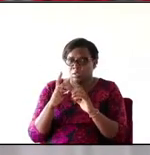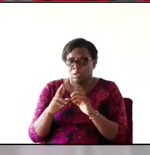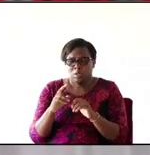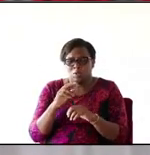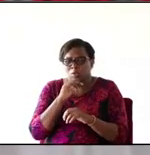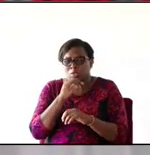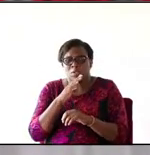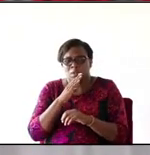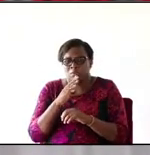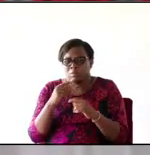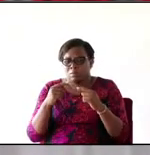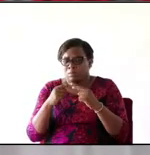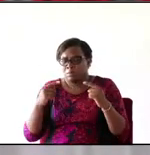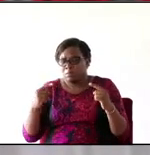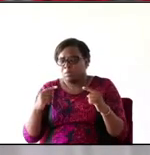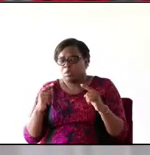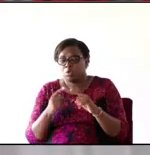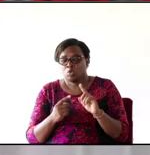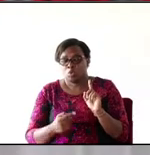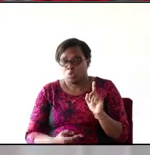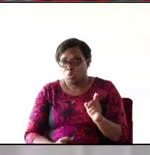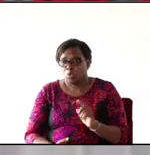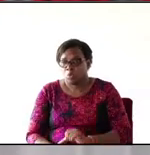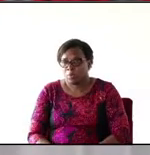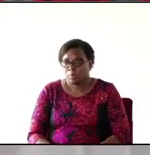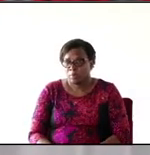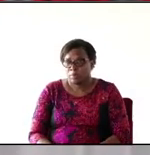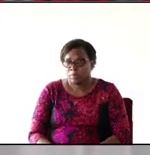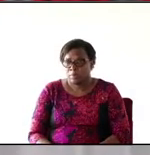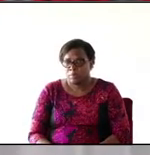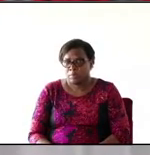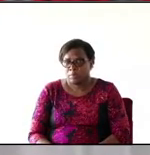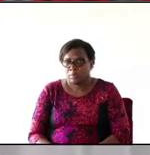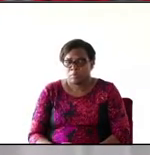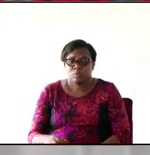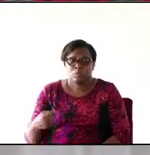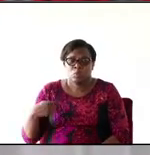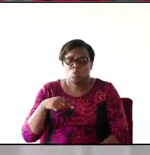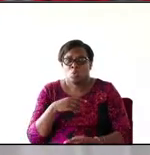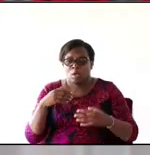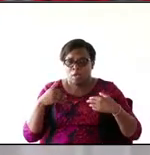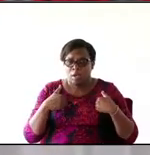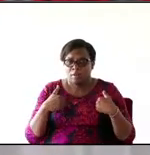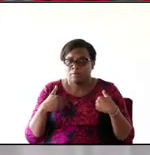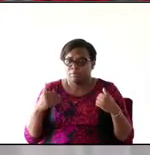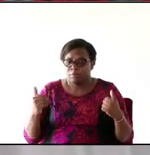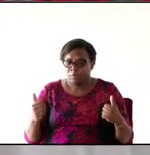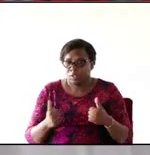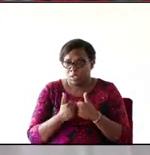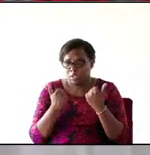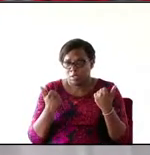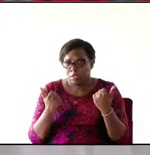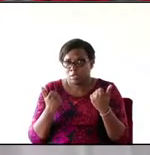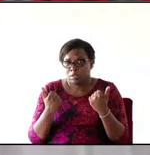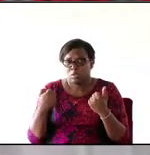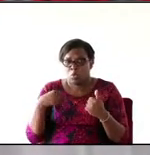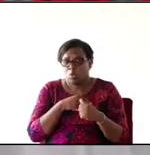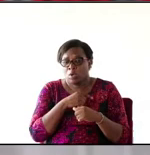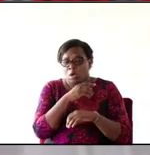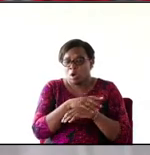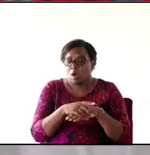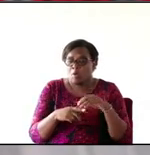be opposed to you. We are having some challenges because we are